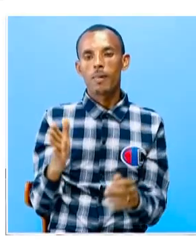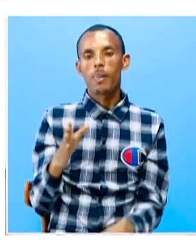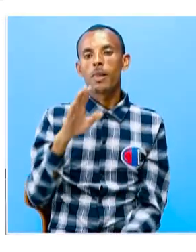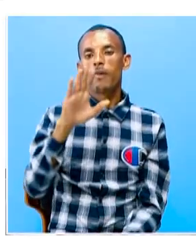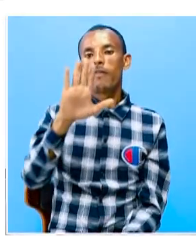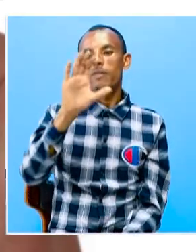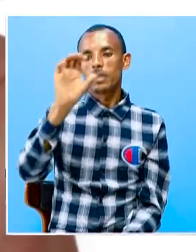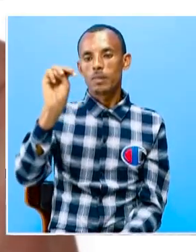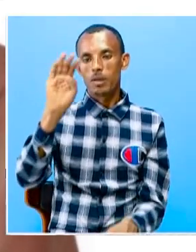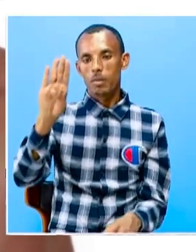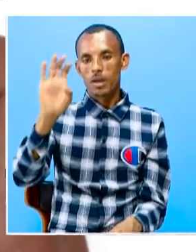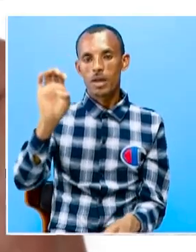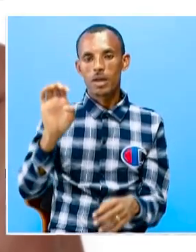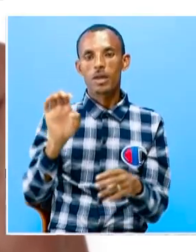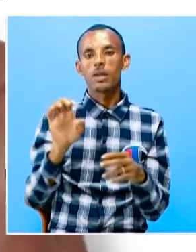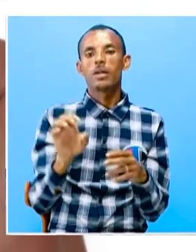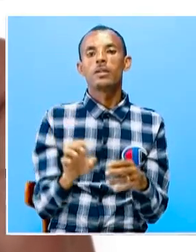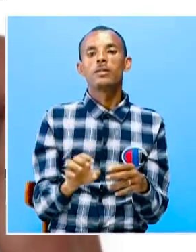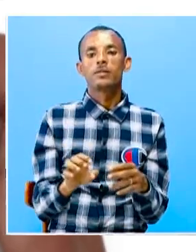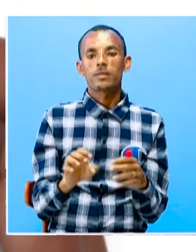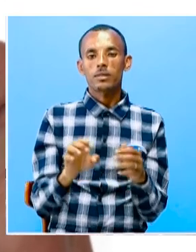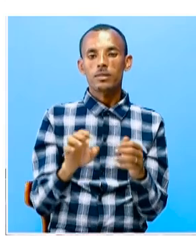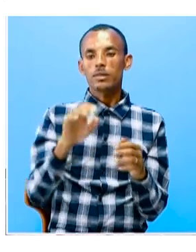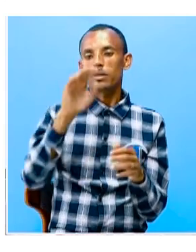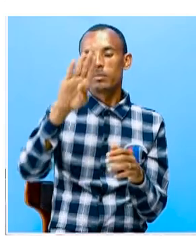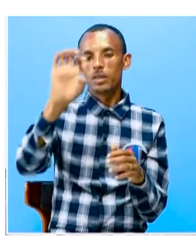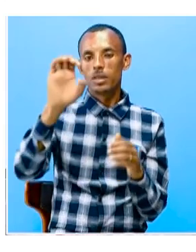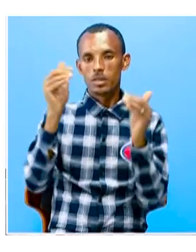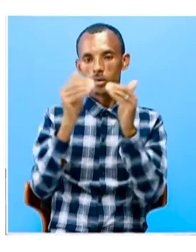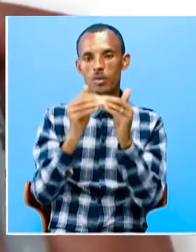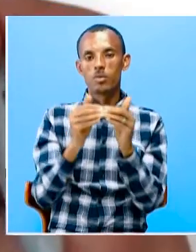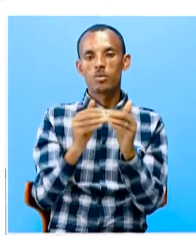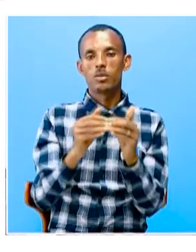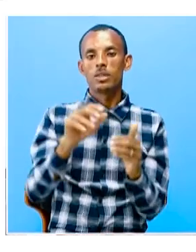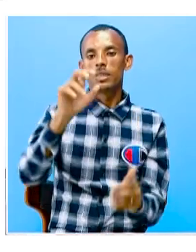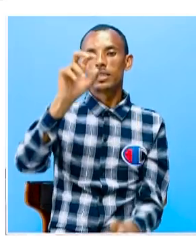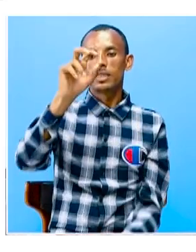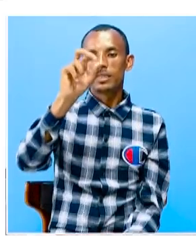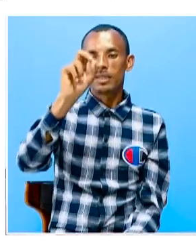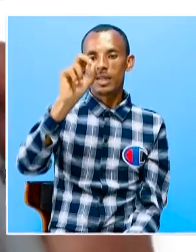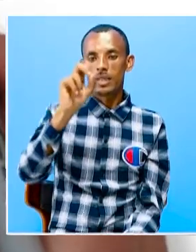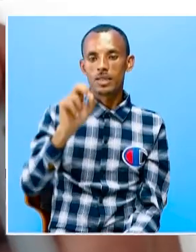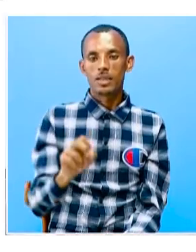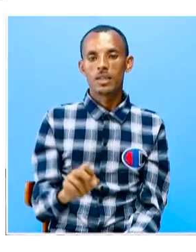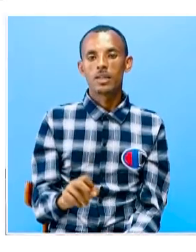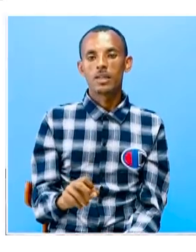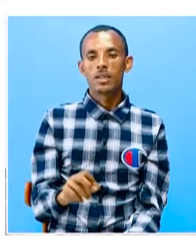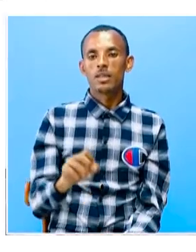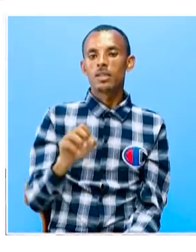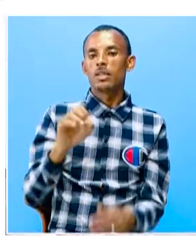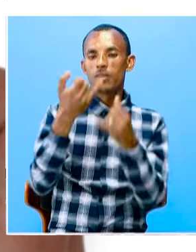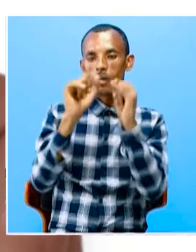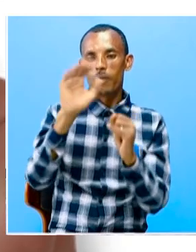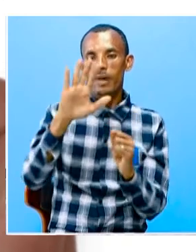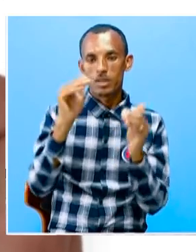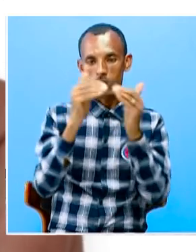5 centimeter. This cancels out. BE is equal to, here 30 divided